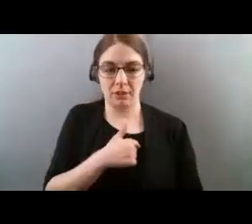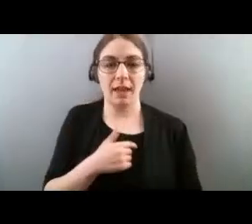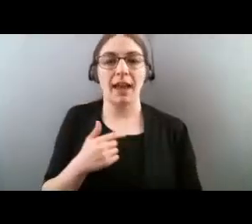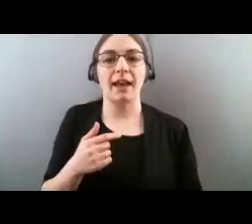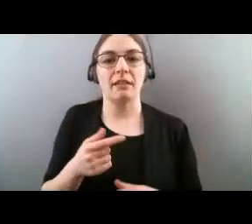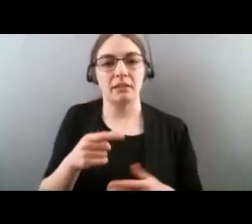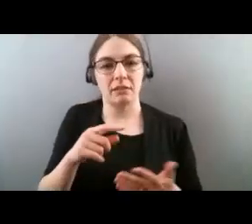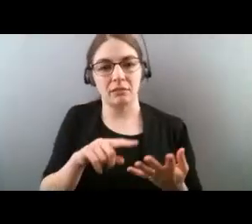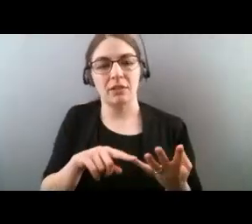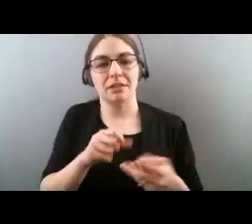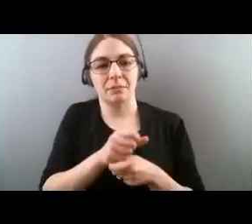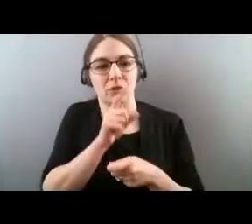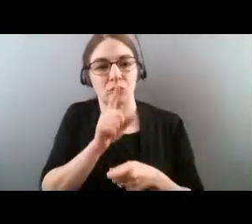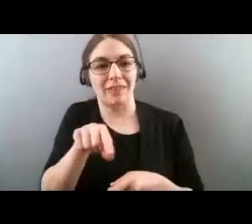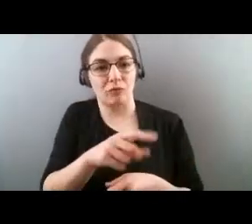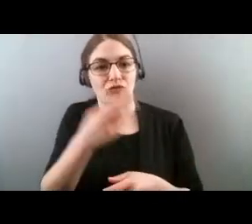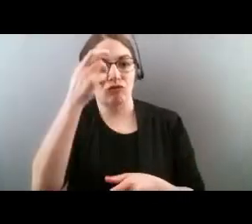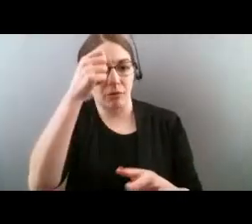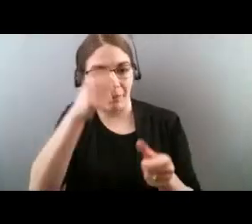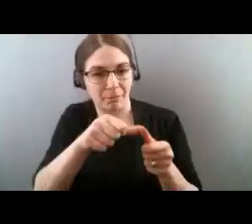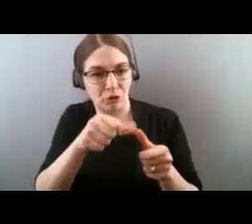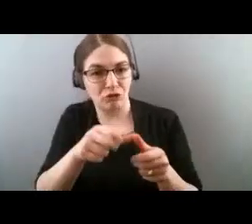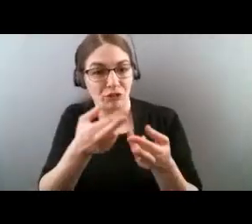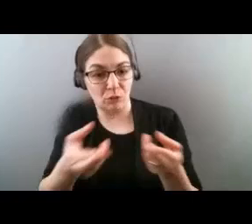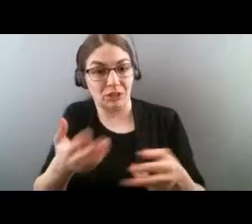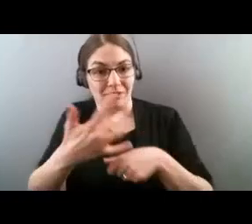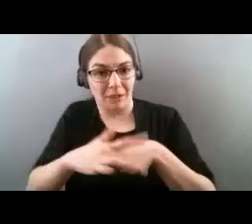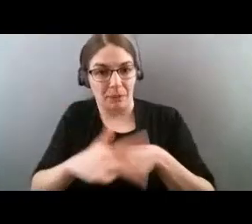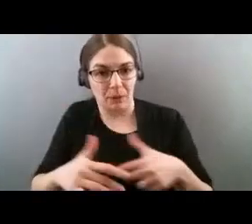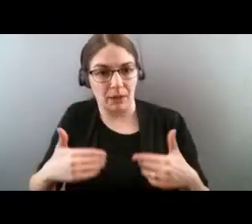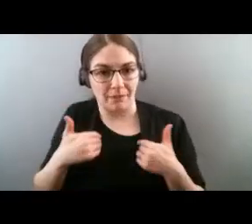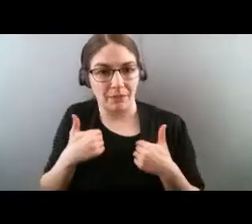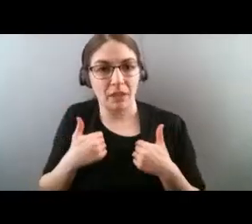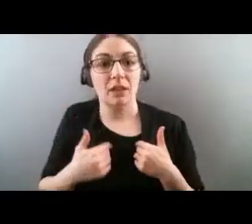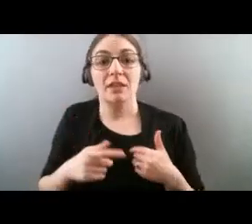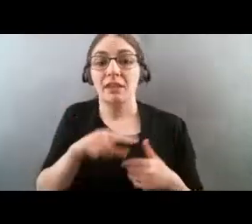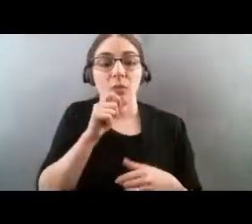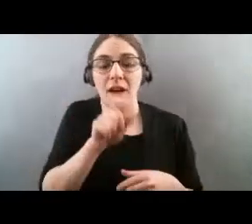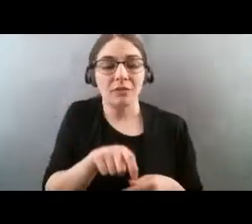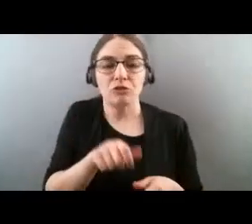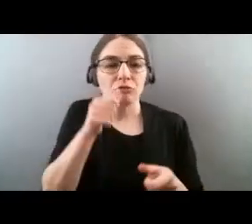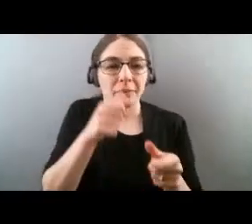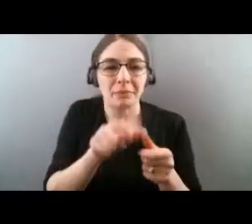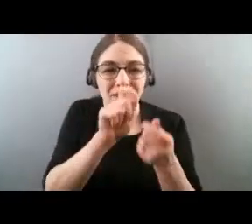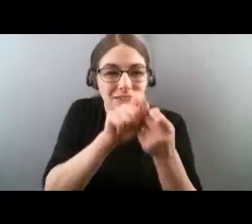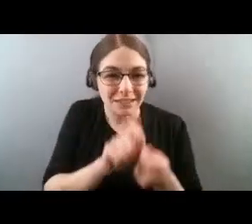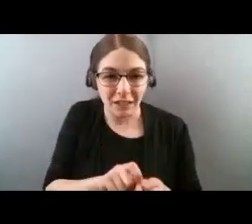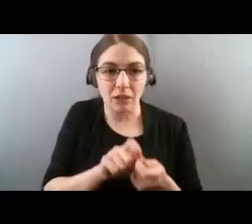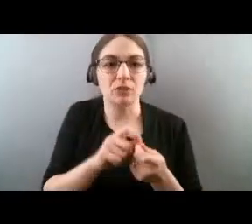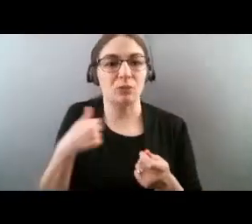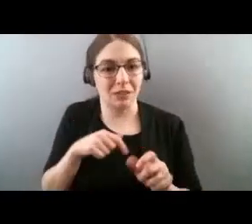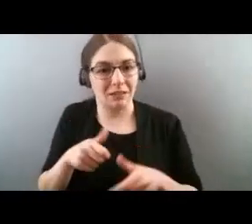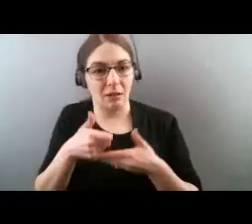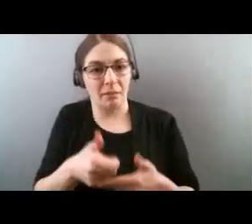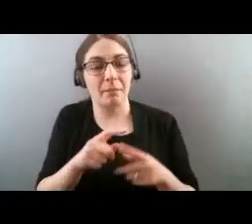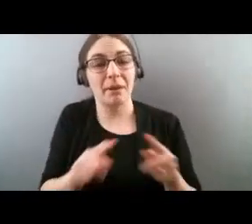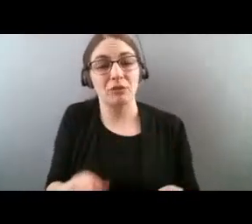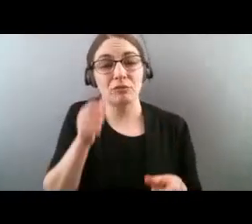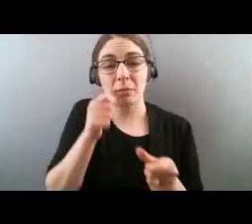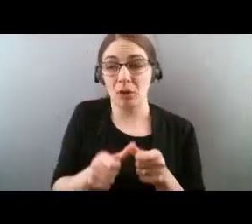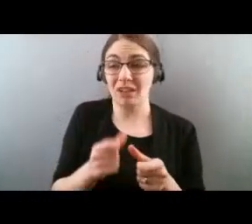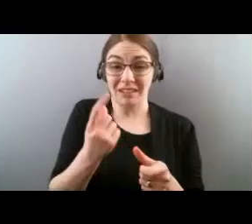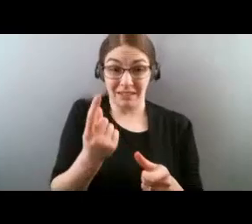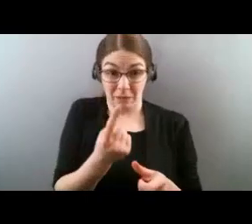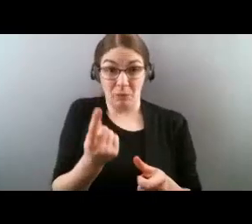are resources available. They don't have to remember all the details. We can help them with that. But just remember that there is someone here to help you, and if you can find the